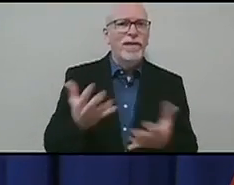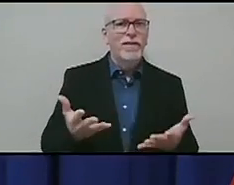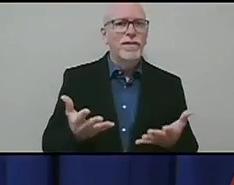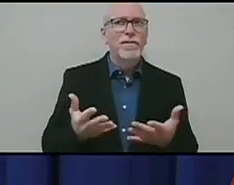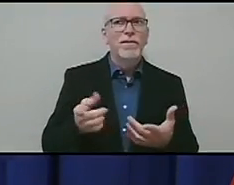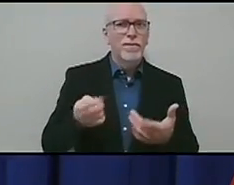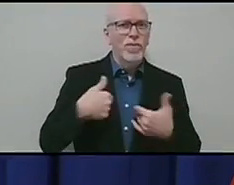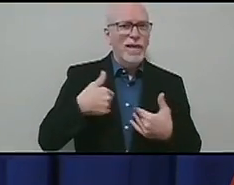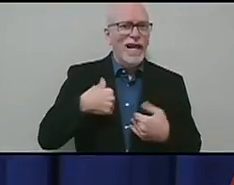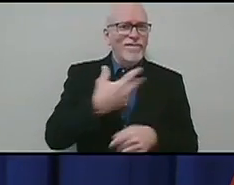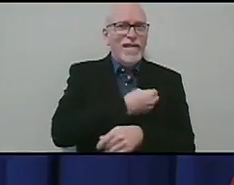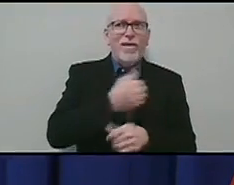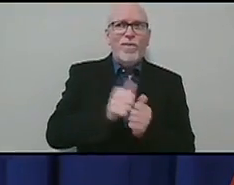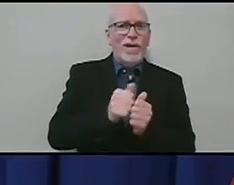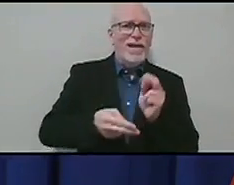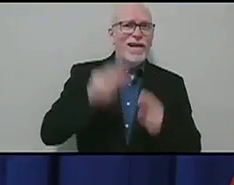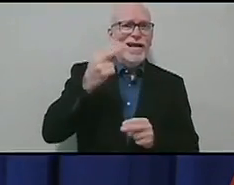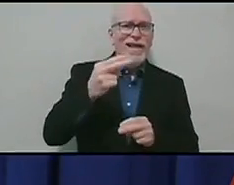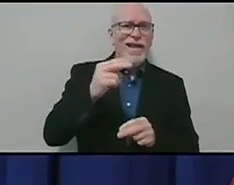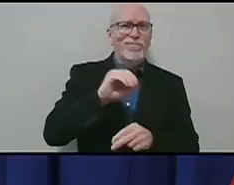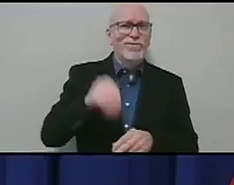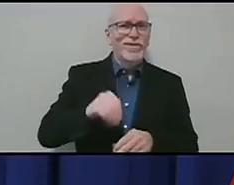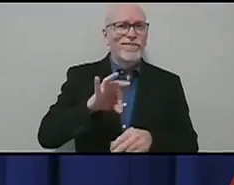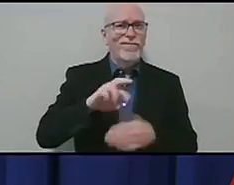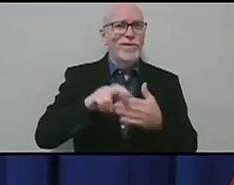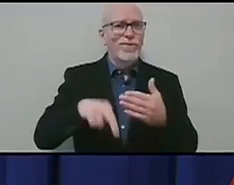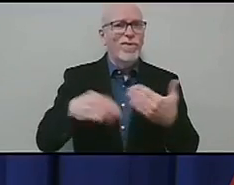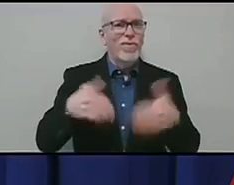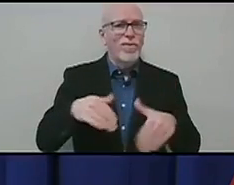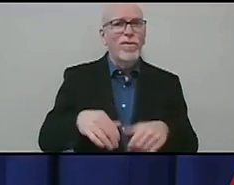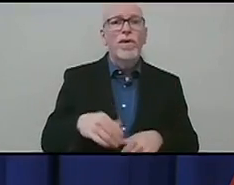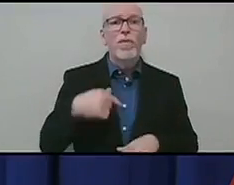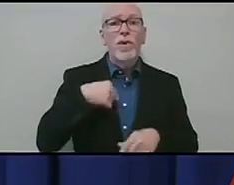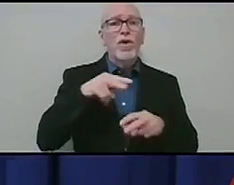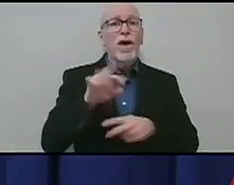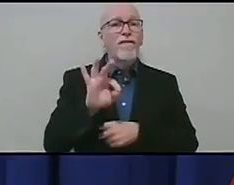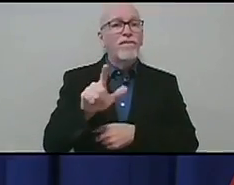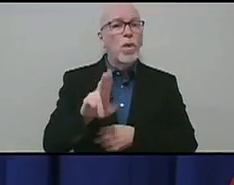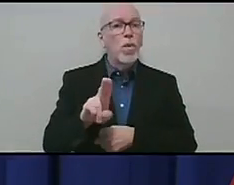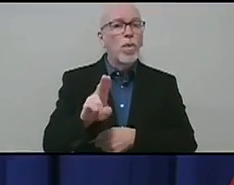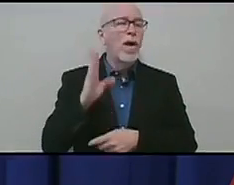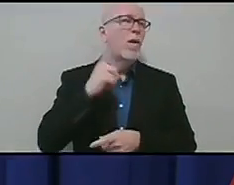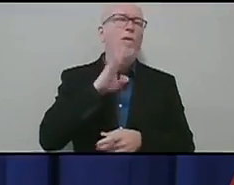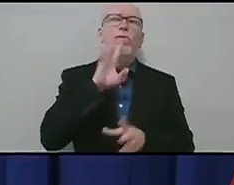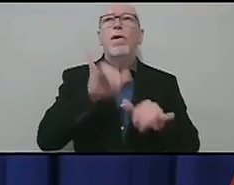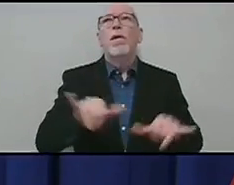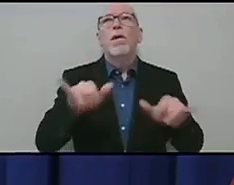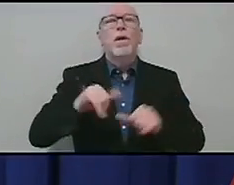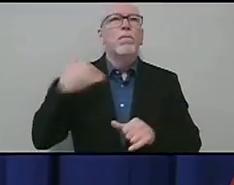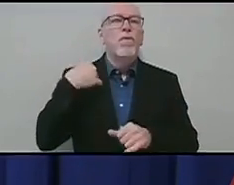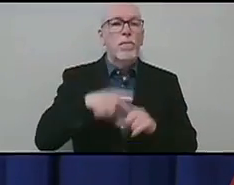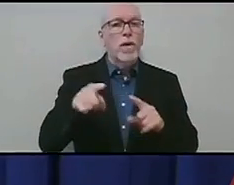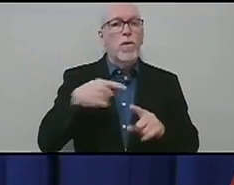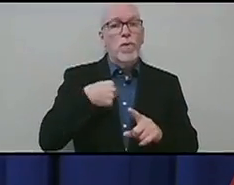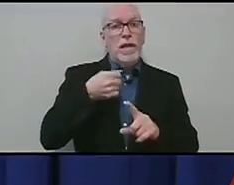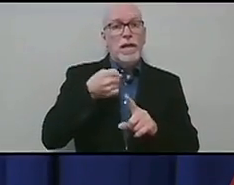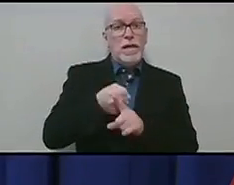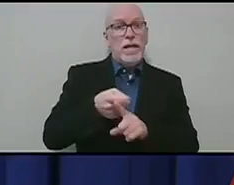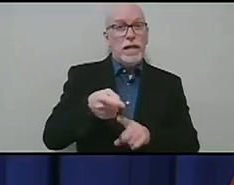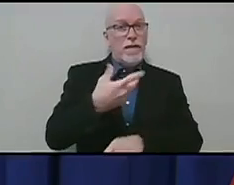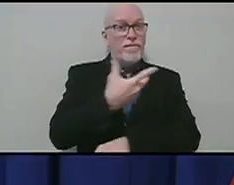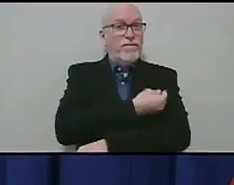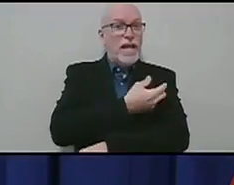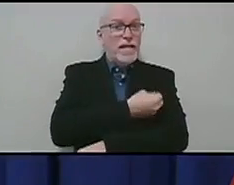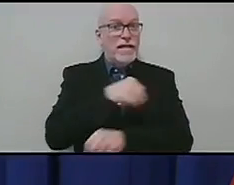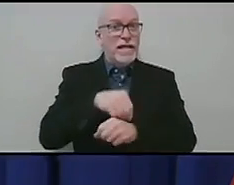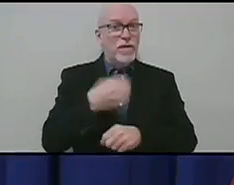this good of a result with it. I mean, you know, when we look at influenza, and I know we've said this before, when we hit on a vaccine in a good year,